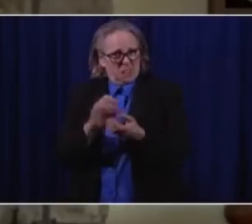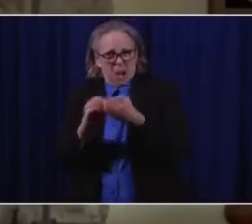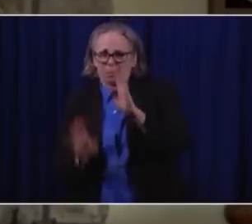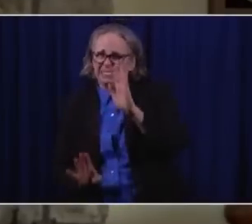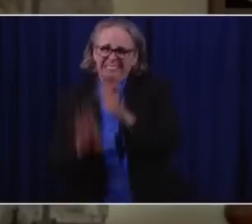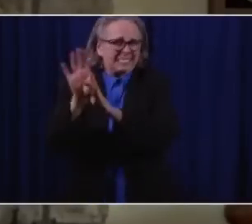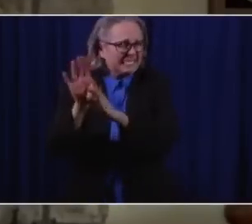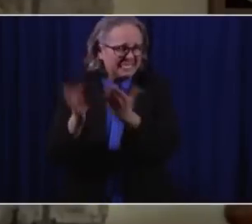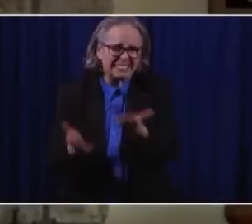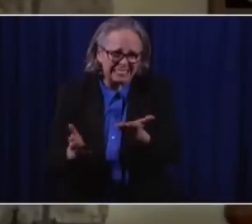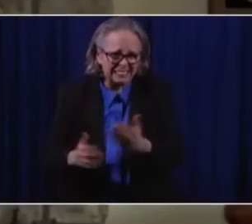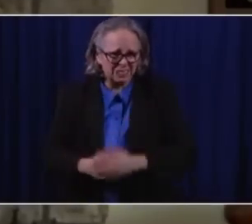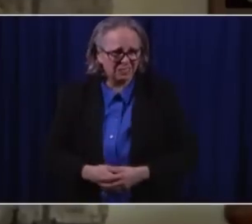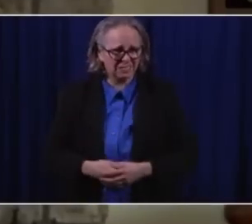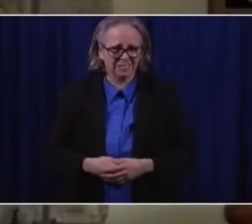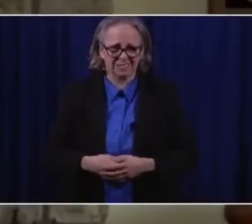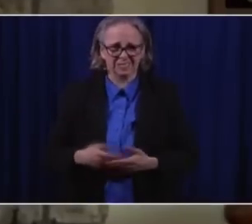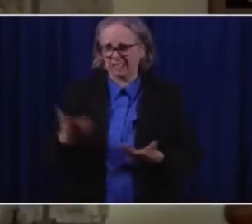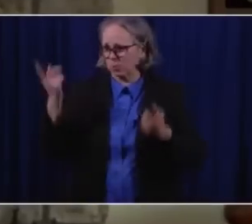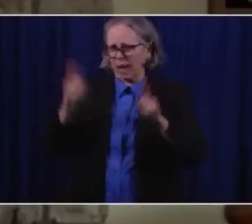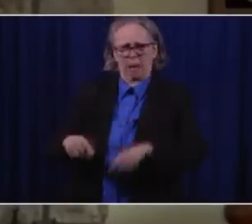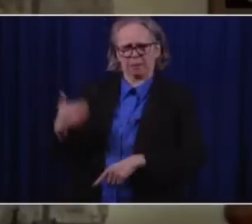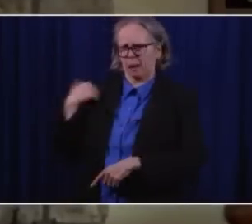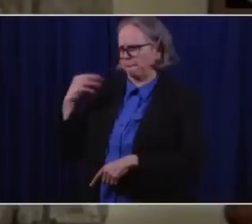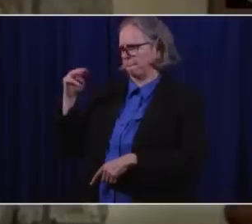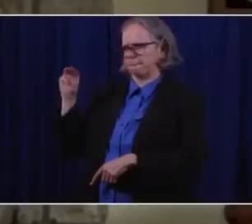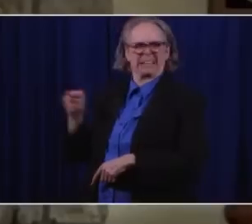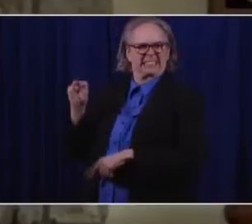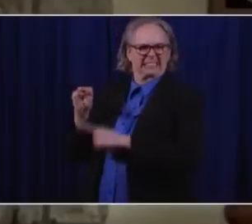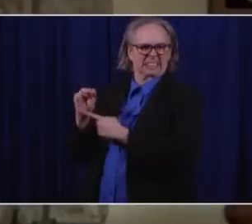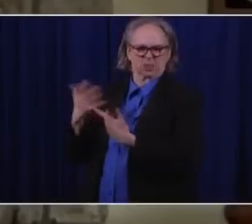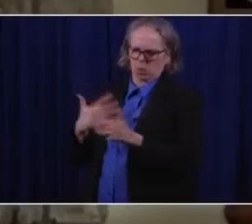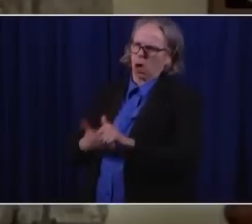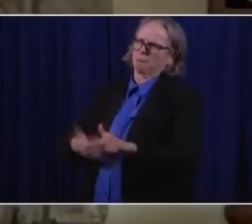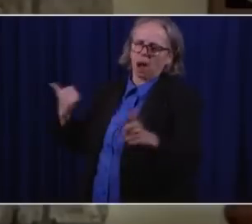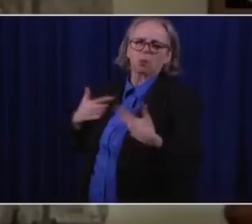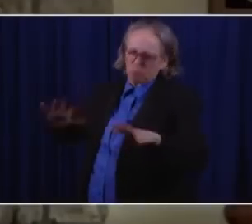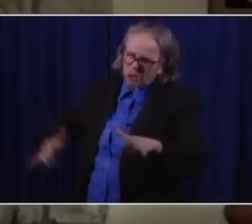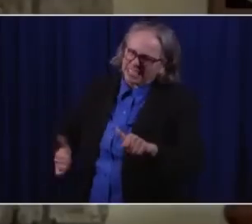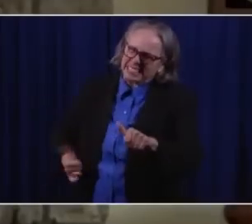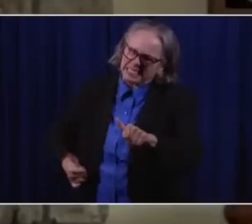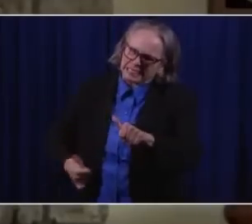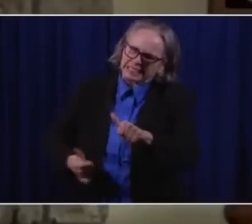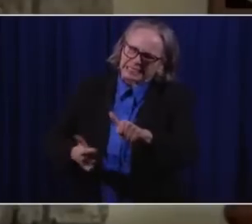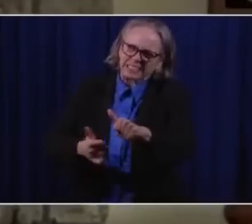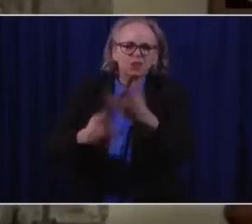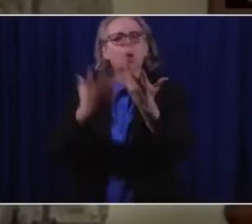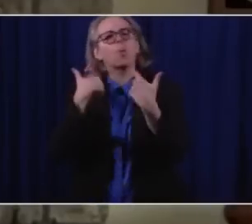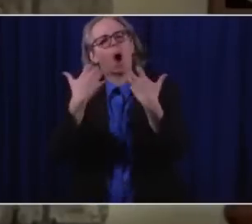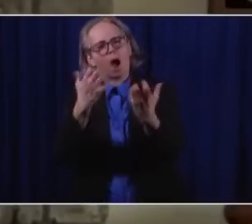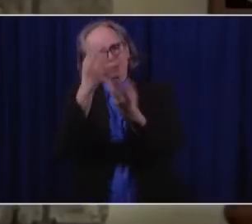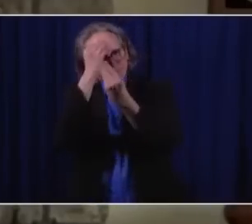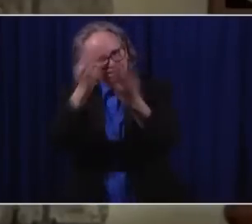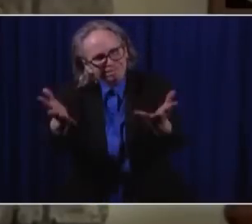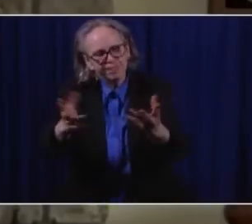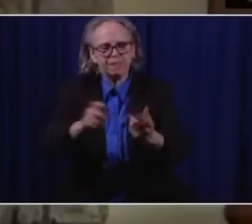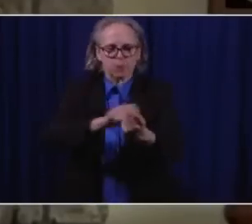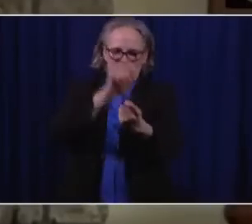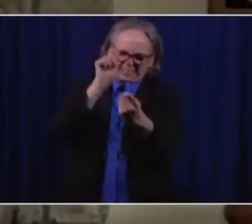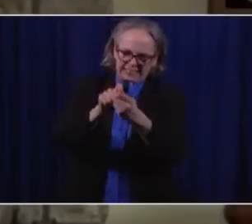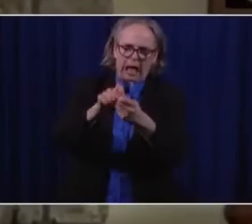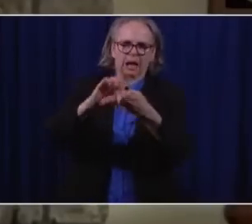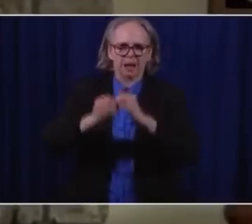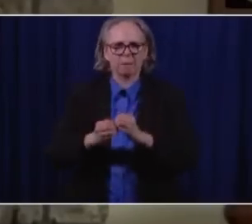Monday. And we're working to fix it as quickly as we can so we can give those numbers. Again, I would